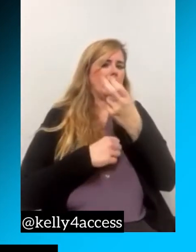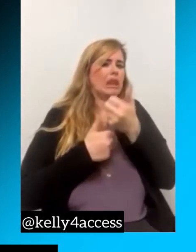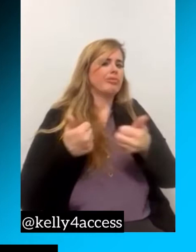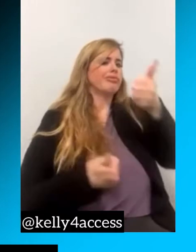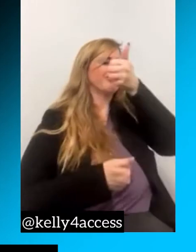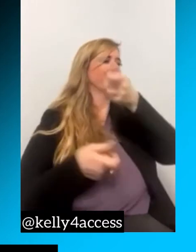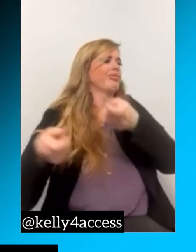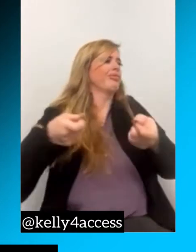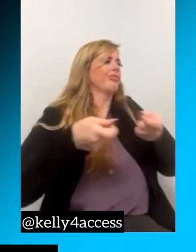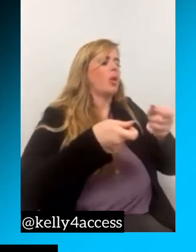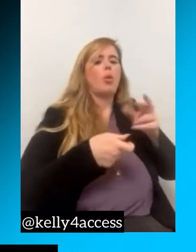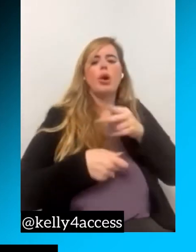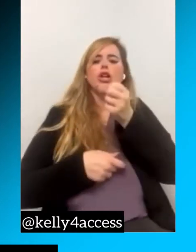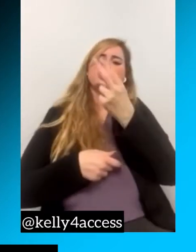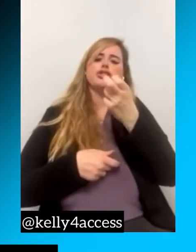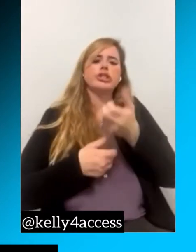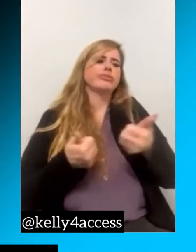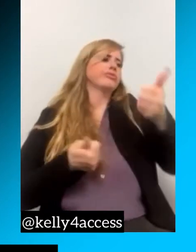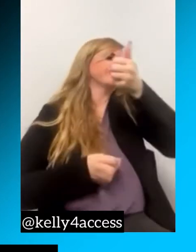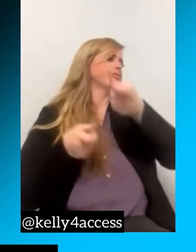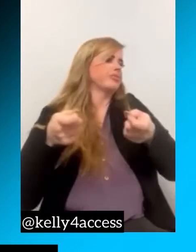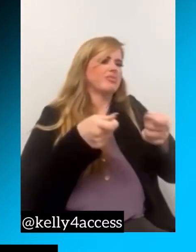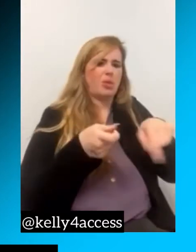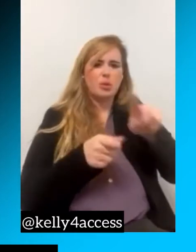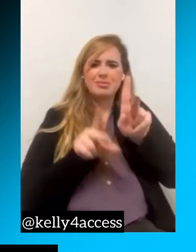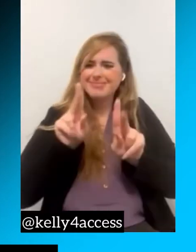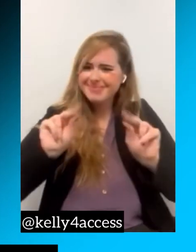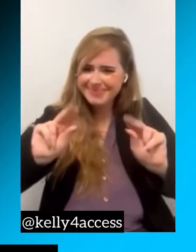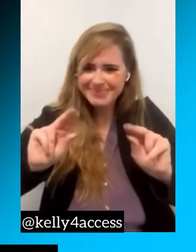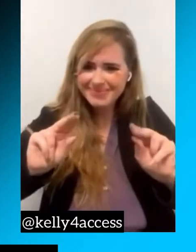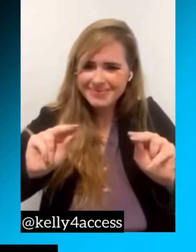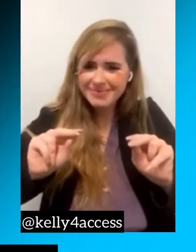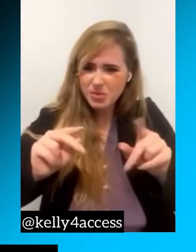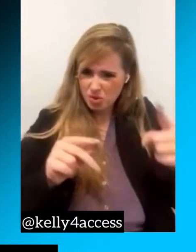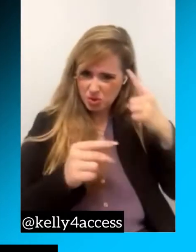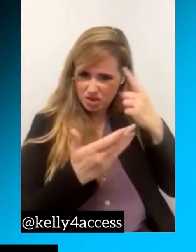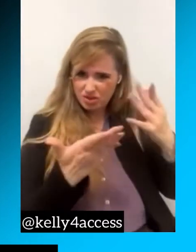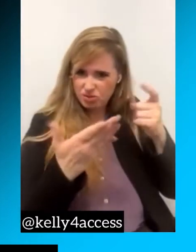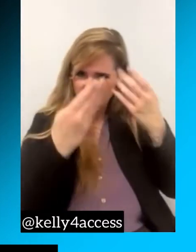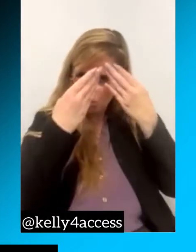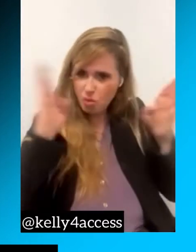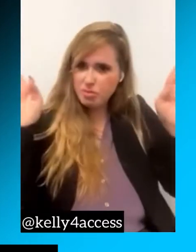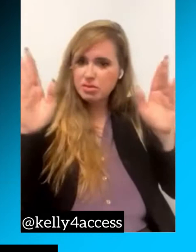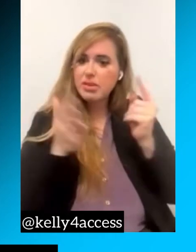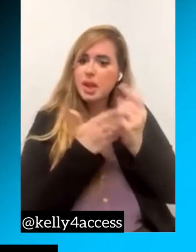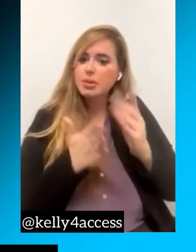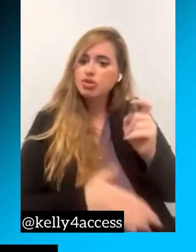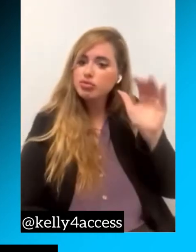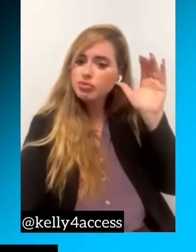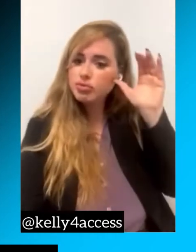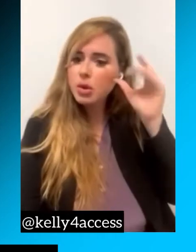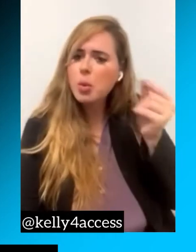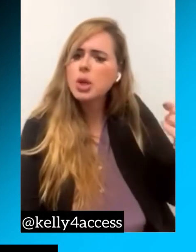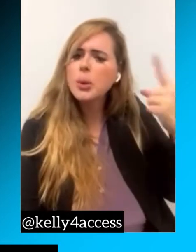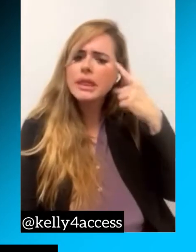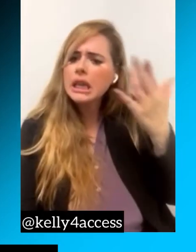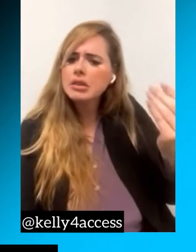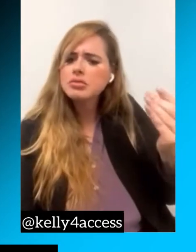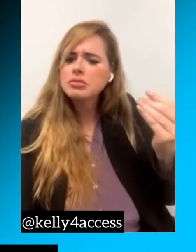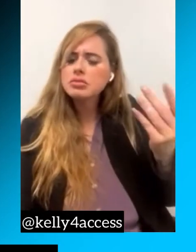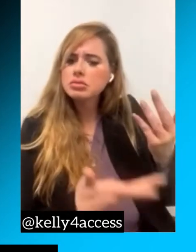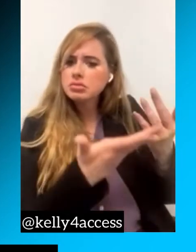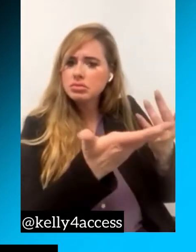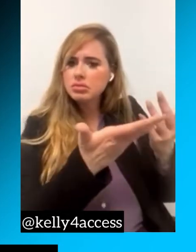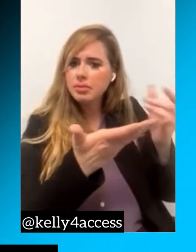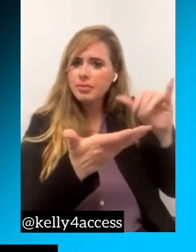What are your thoughts? Do you think that that's a good idea, that we shouldn't make those assumptions as therapists, that we should just, oh well, that's